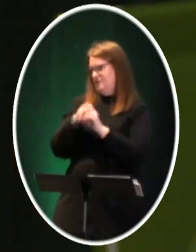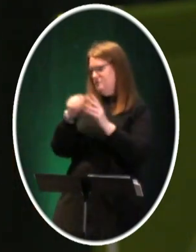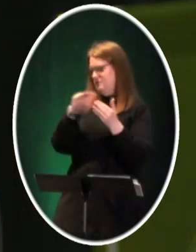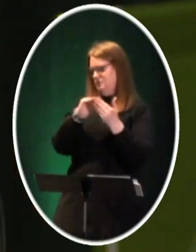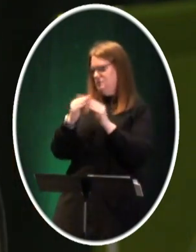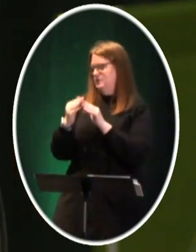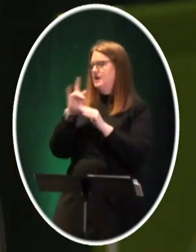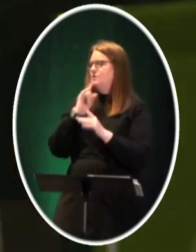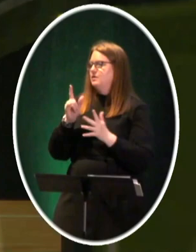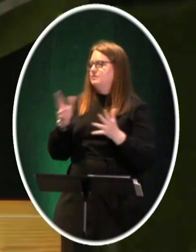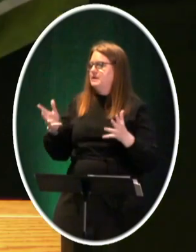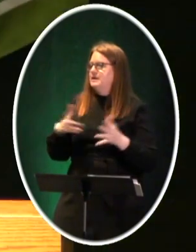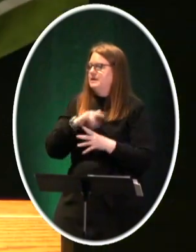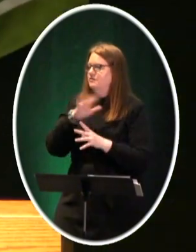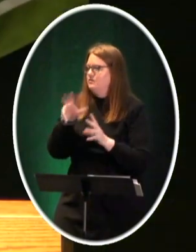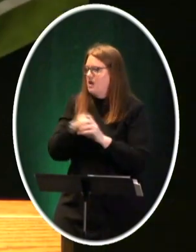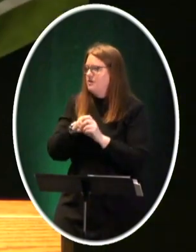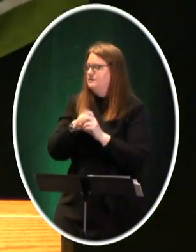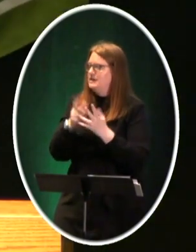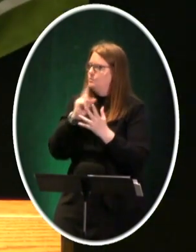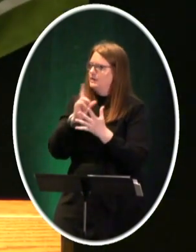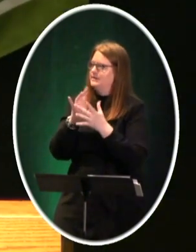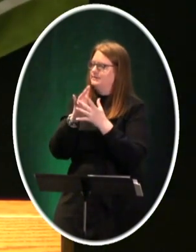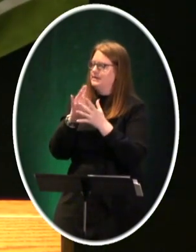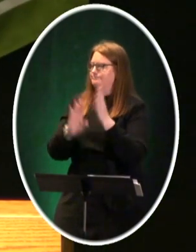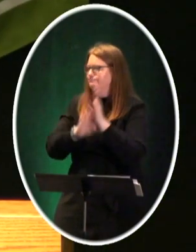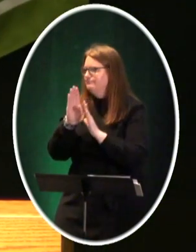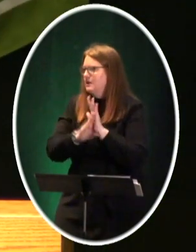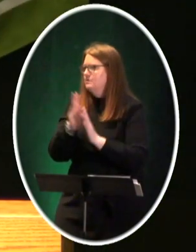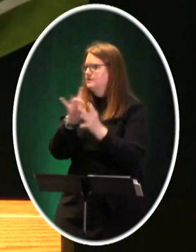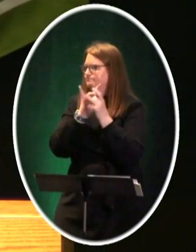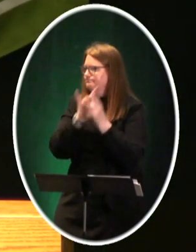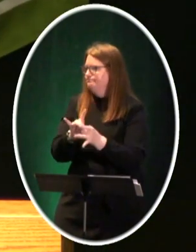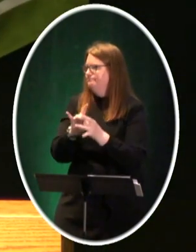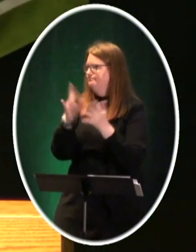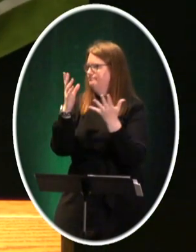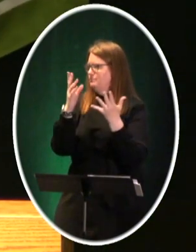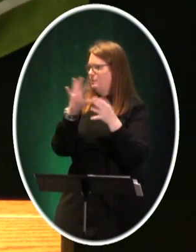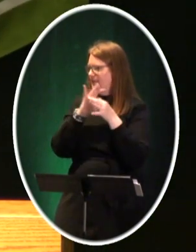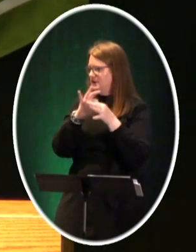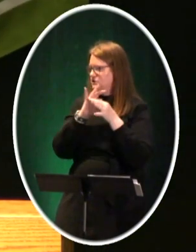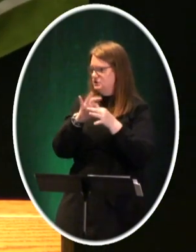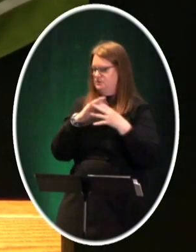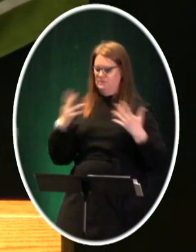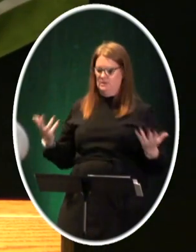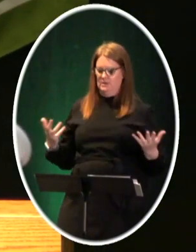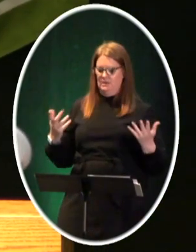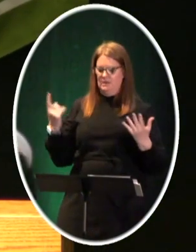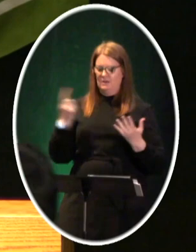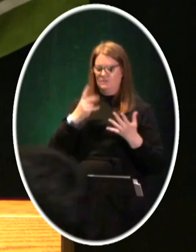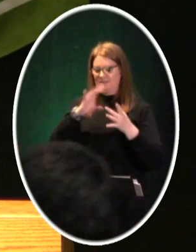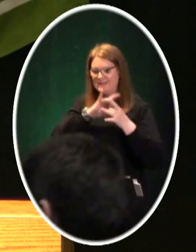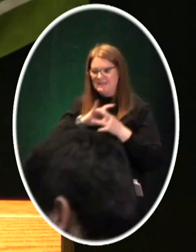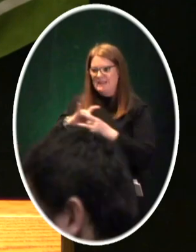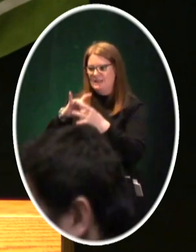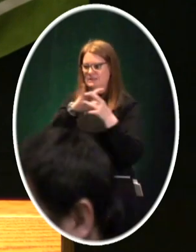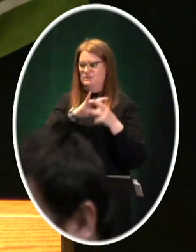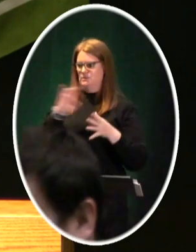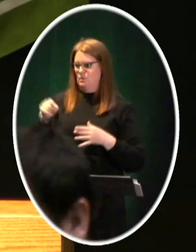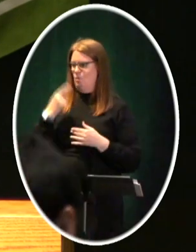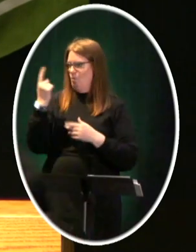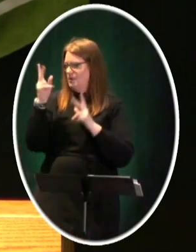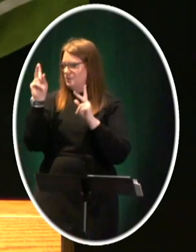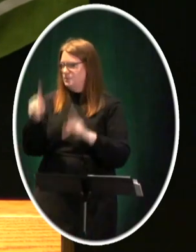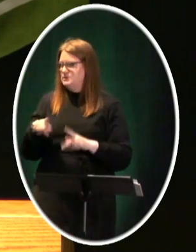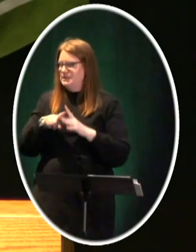relationships. Nowadays, communities can be disconnected, and all they need to get reconnected is just one person to make